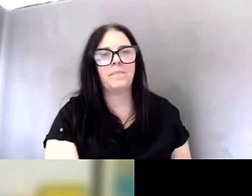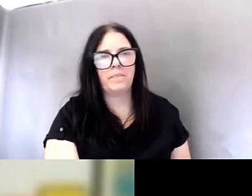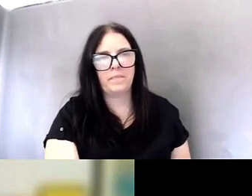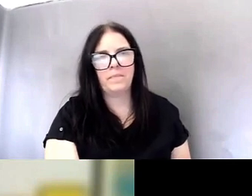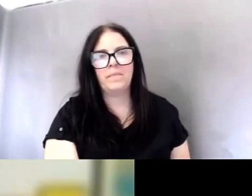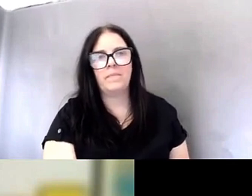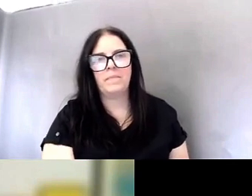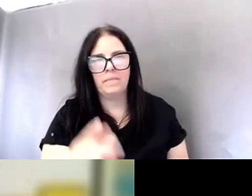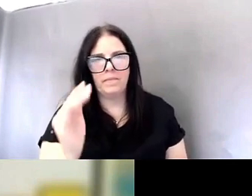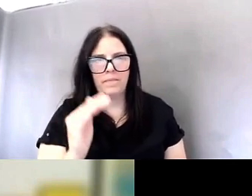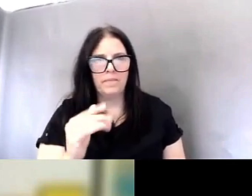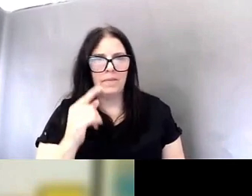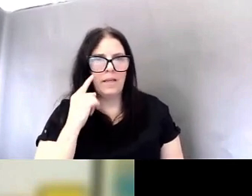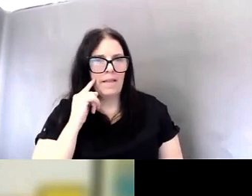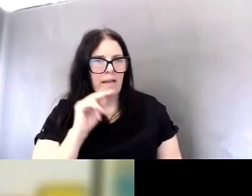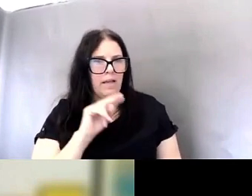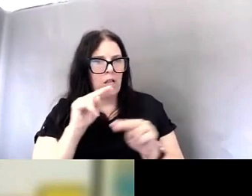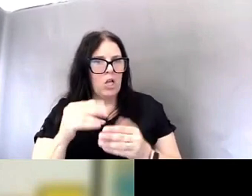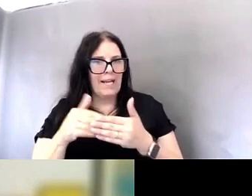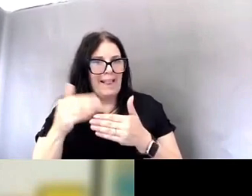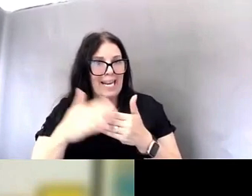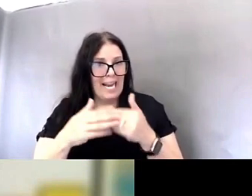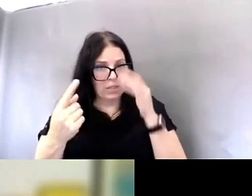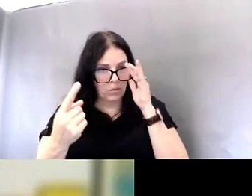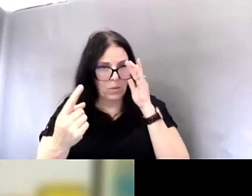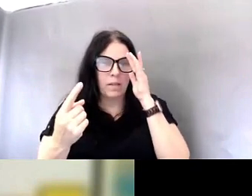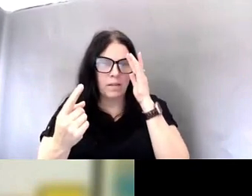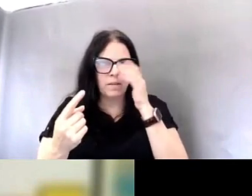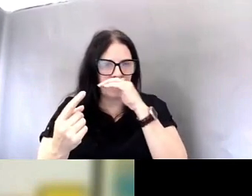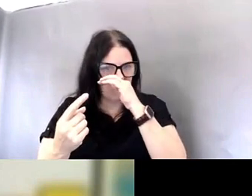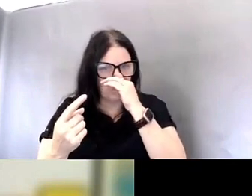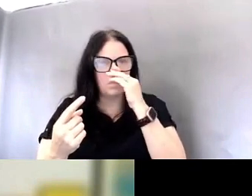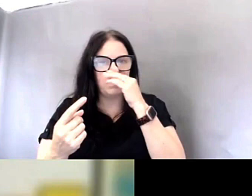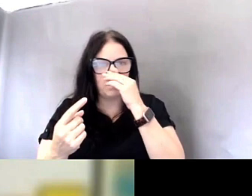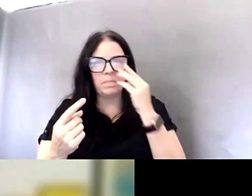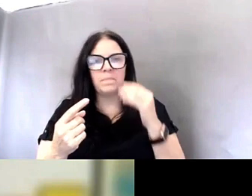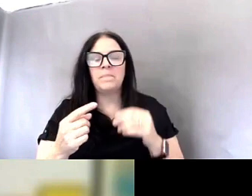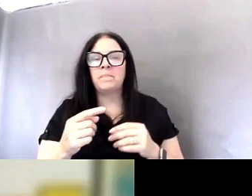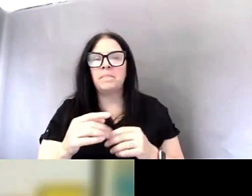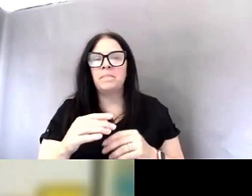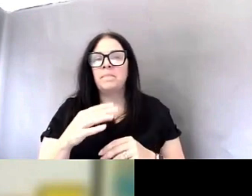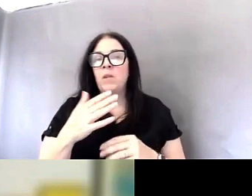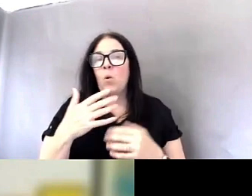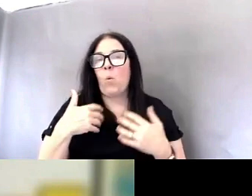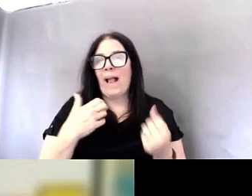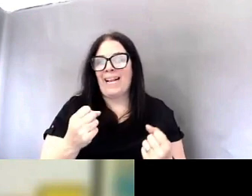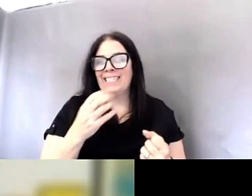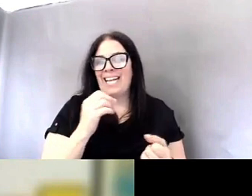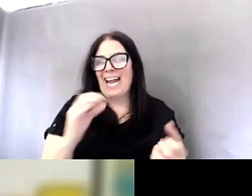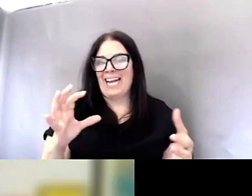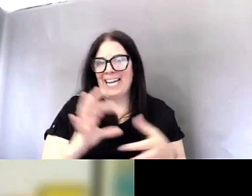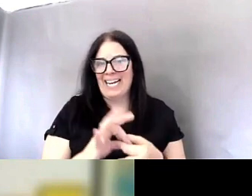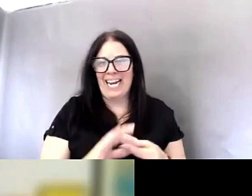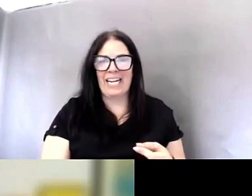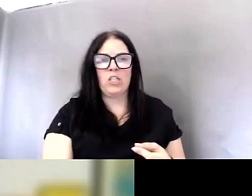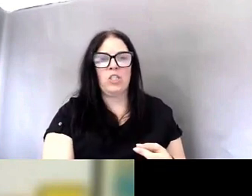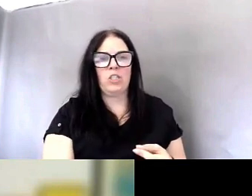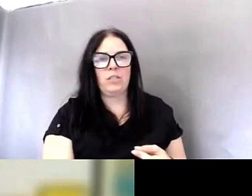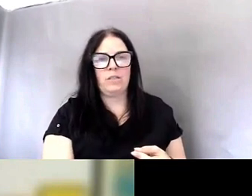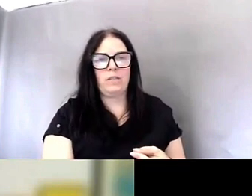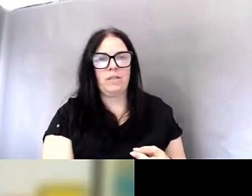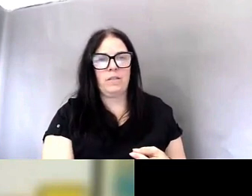Thanks. Maybe we'll take a look at the next one. Wellness and connection. I know a lot of people are